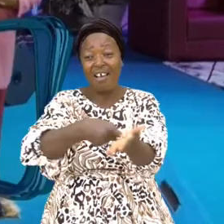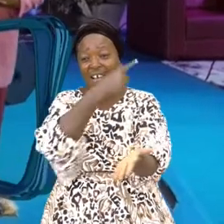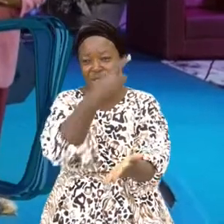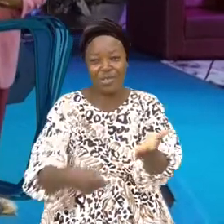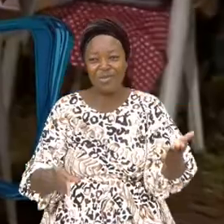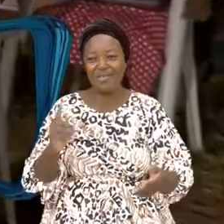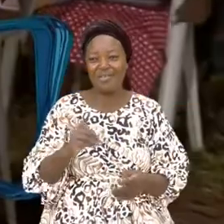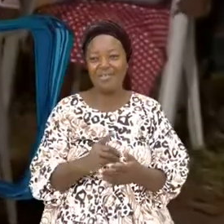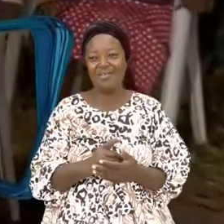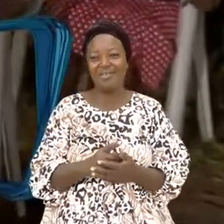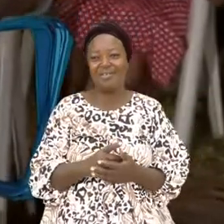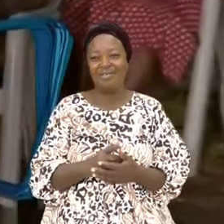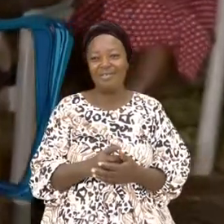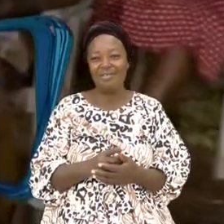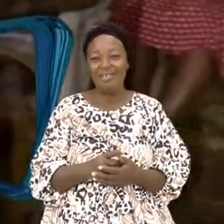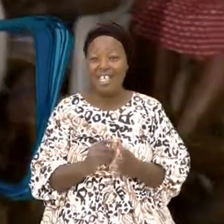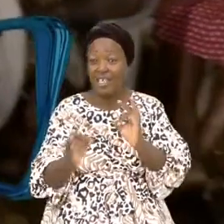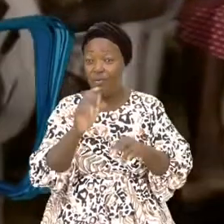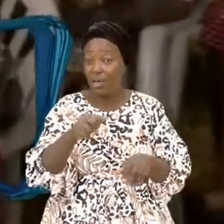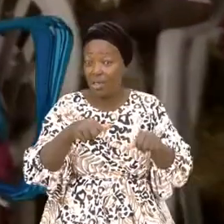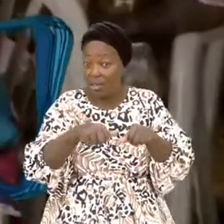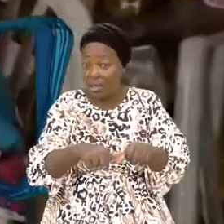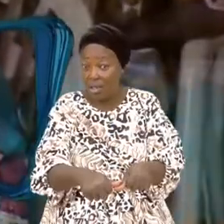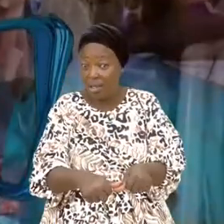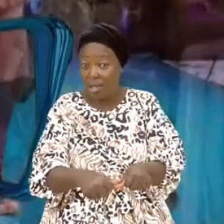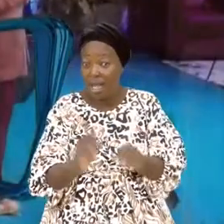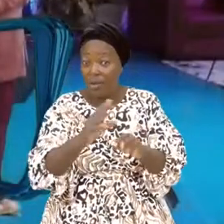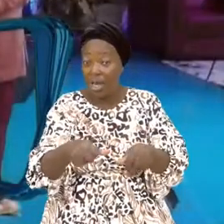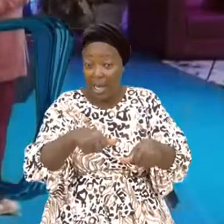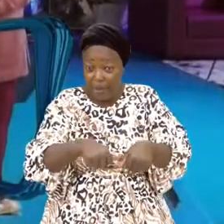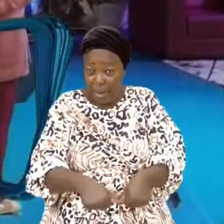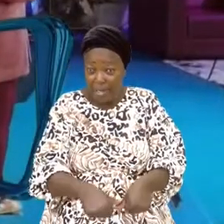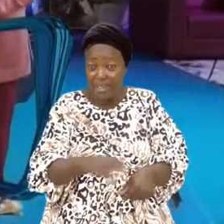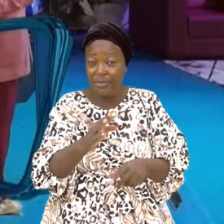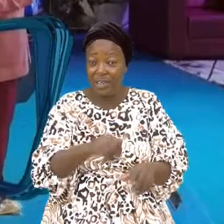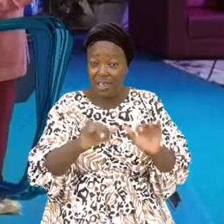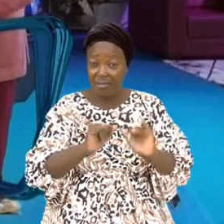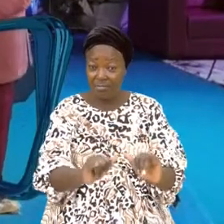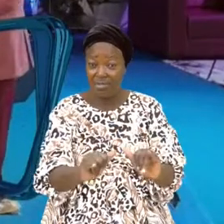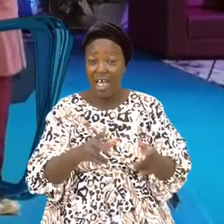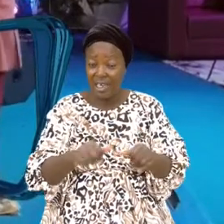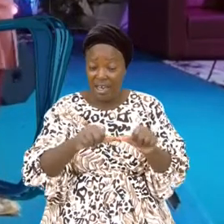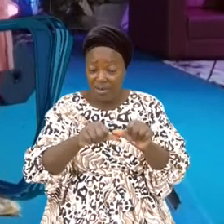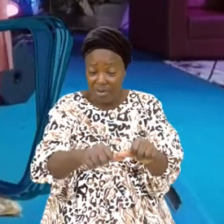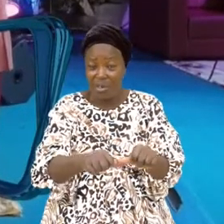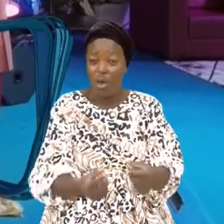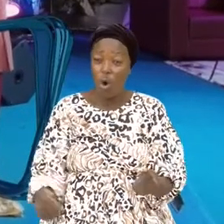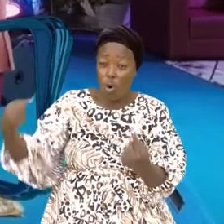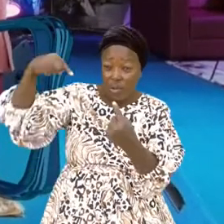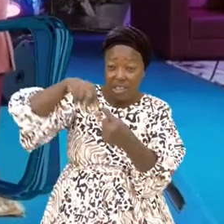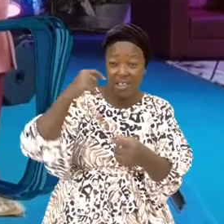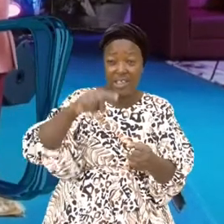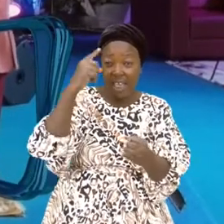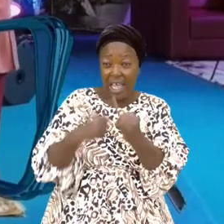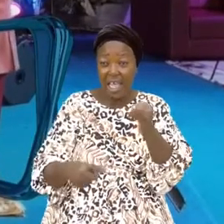cancelled. If you can stay, if you can abide, if you remain until the